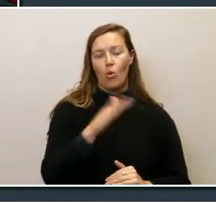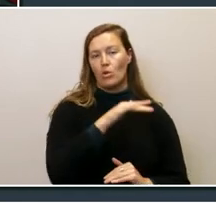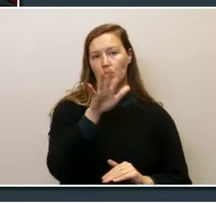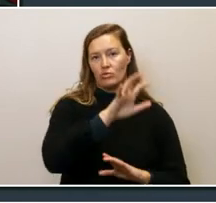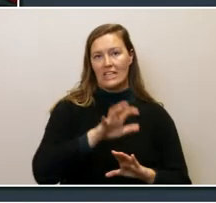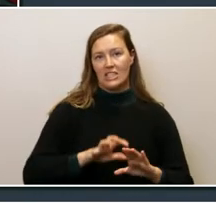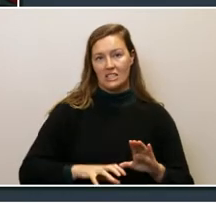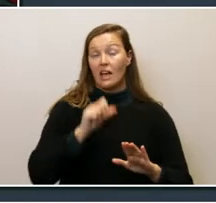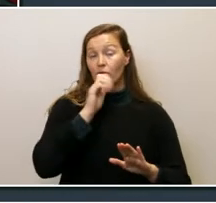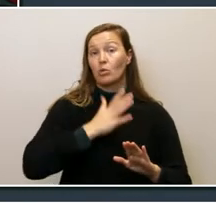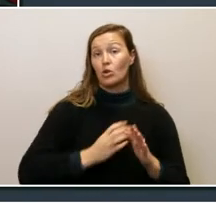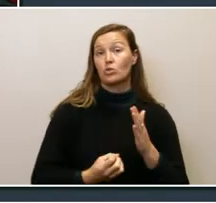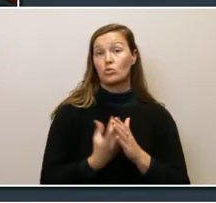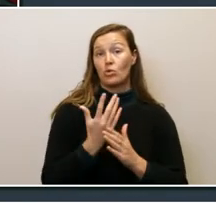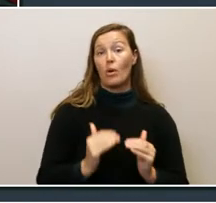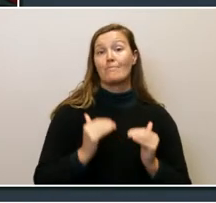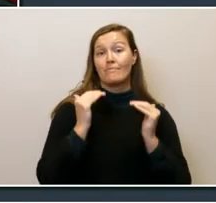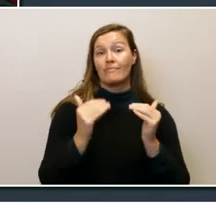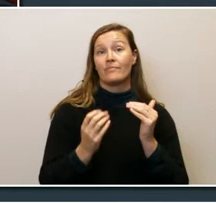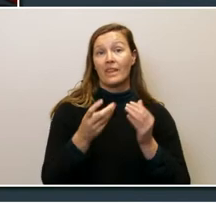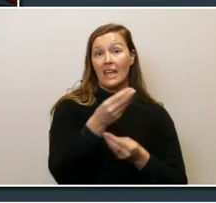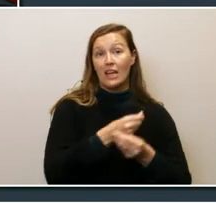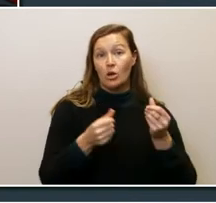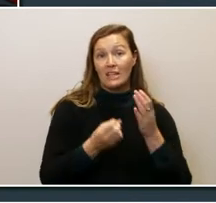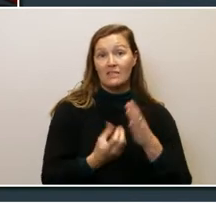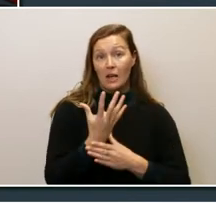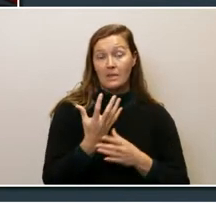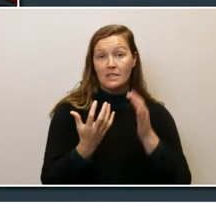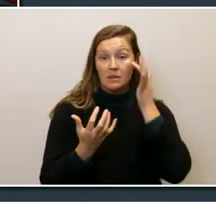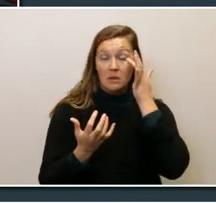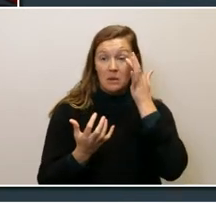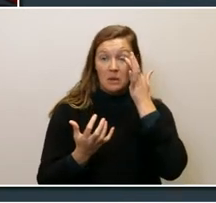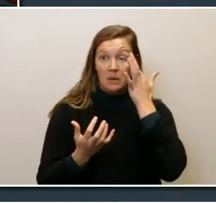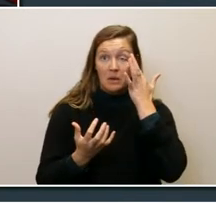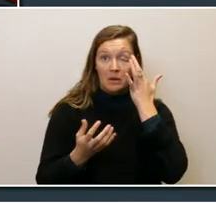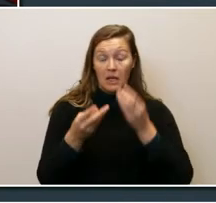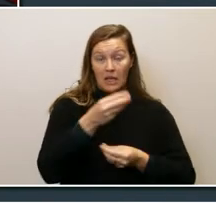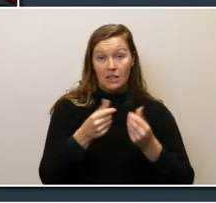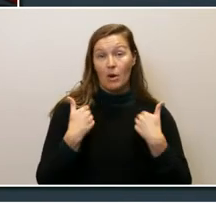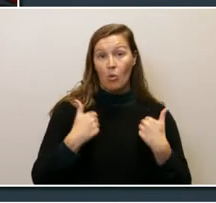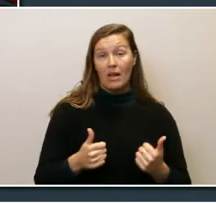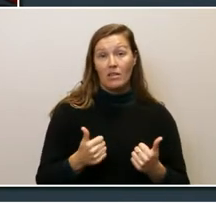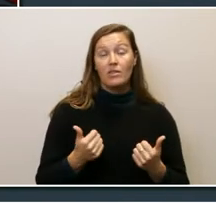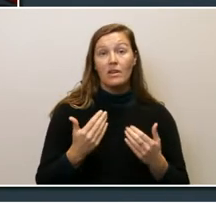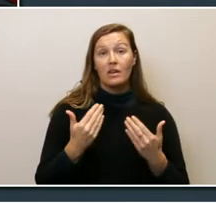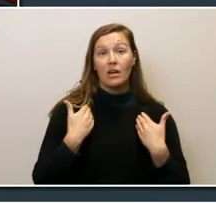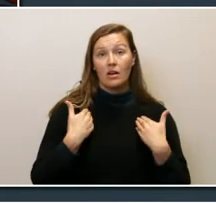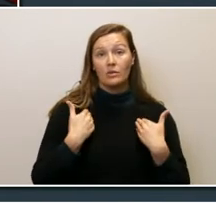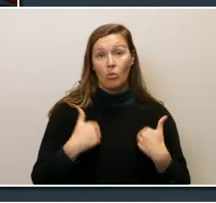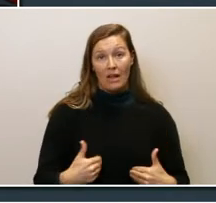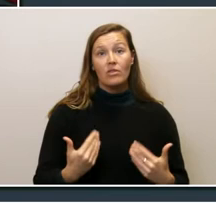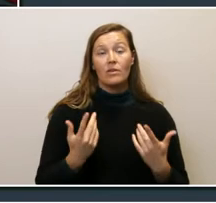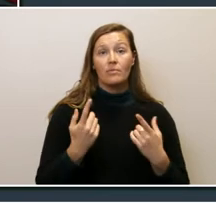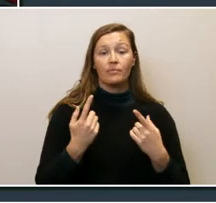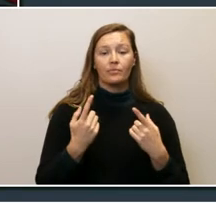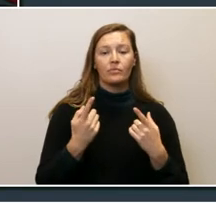regions. And if we want to grow economic development, if we want to grow economic wealth and well-being across our city